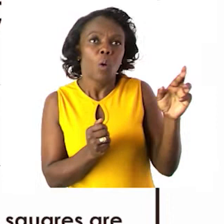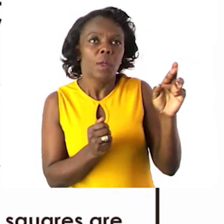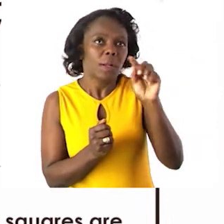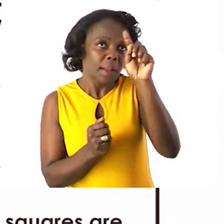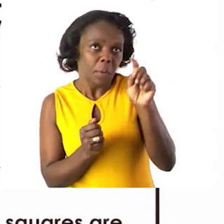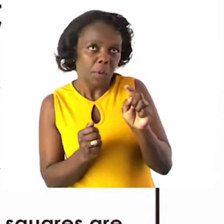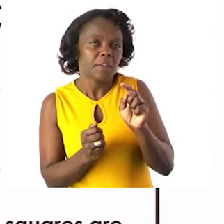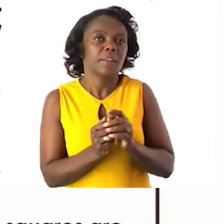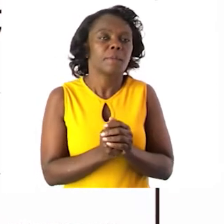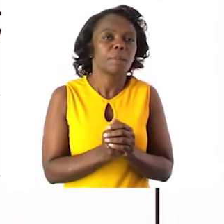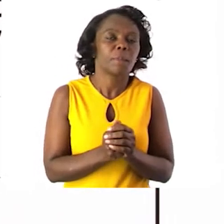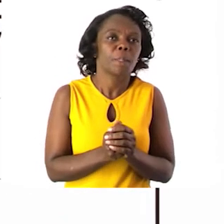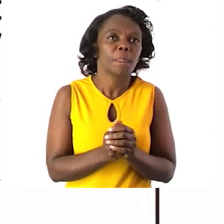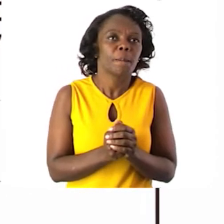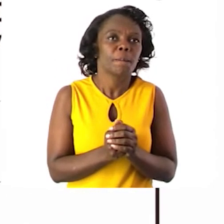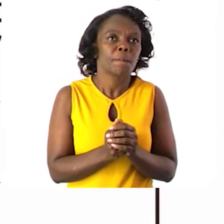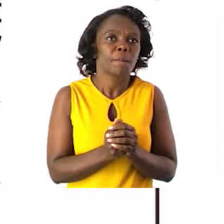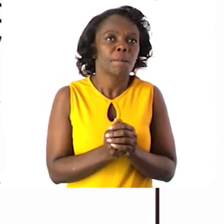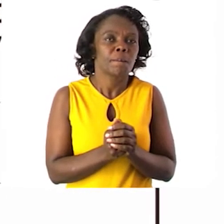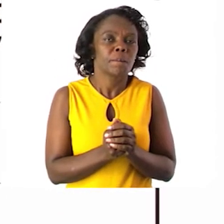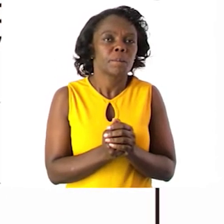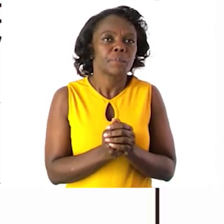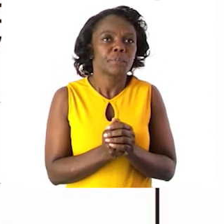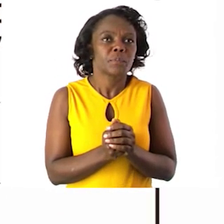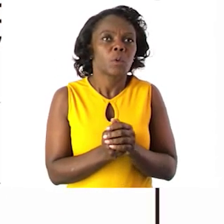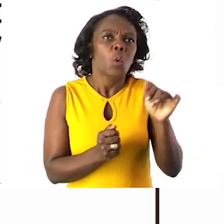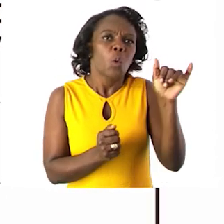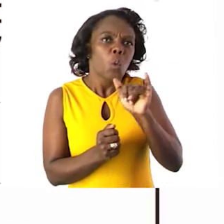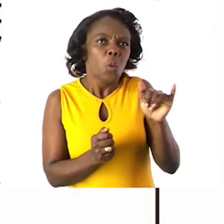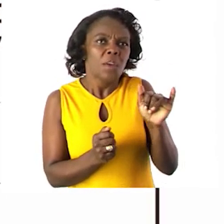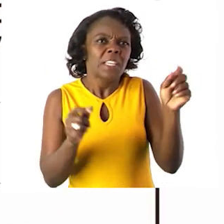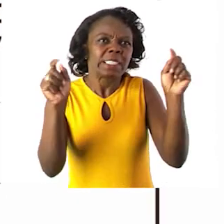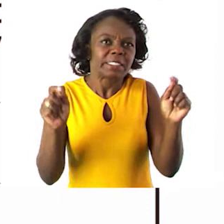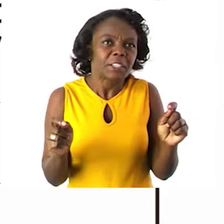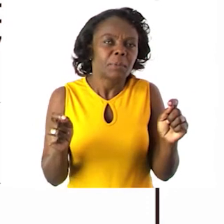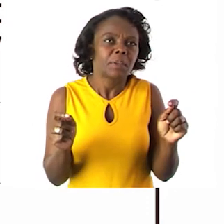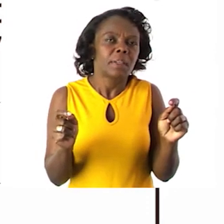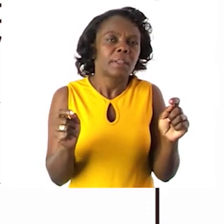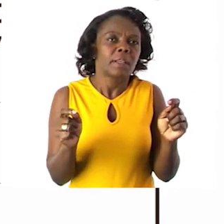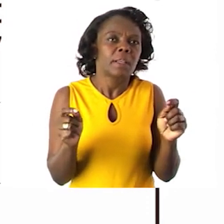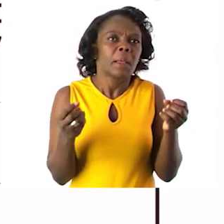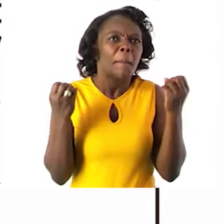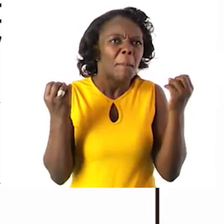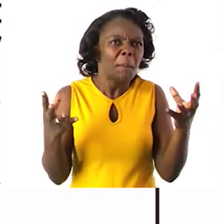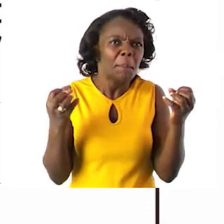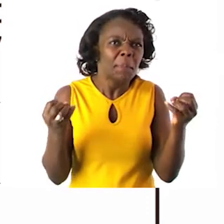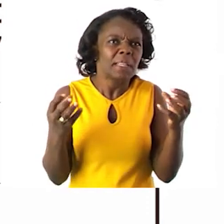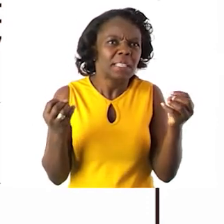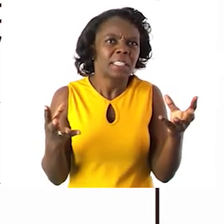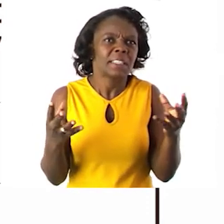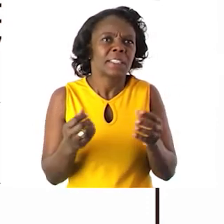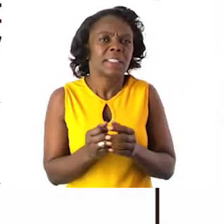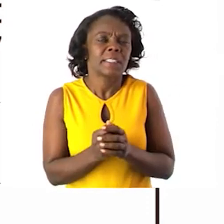side. Now you have to tell us which shape they came most. How many of each